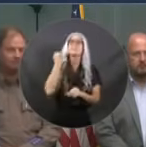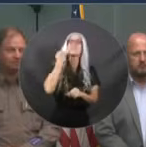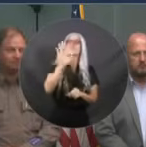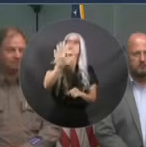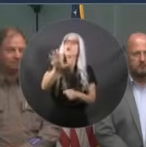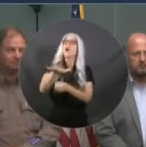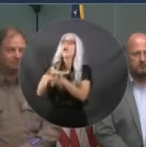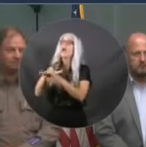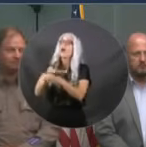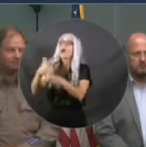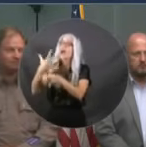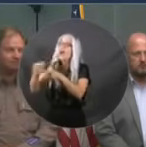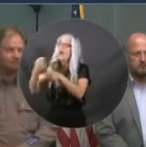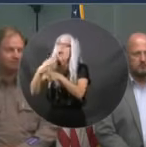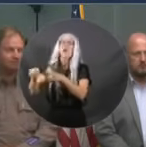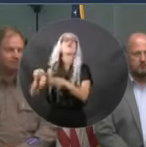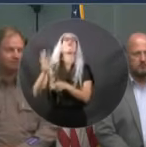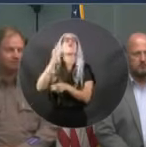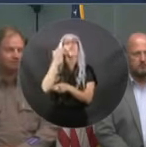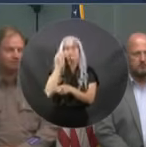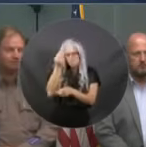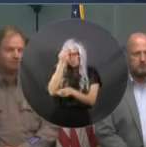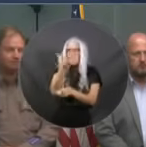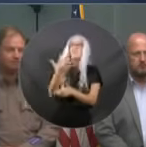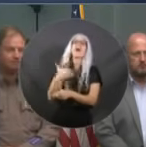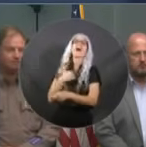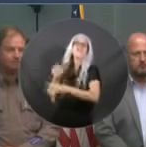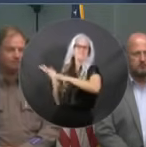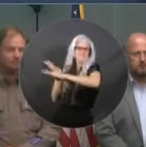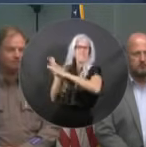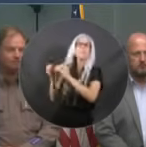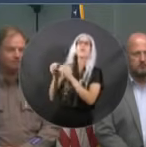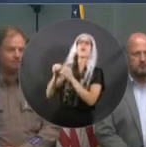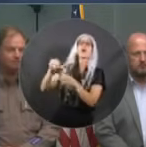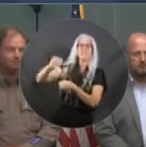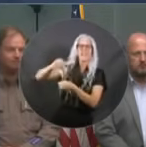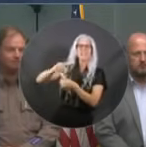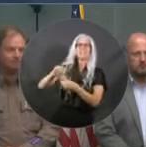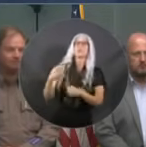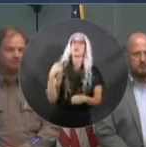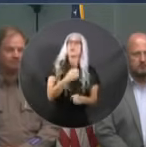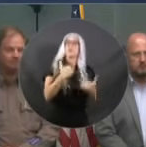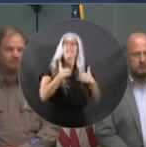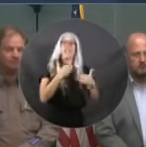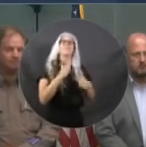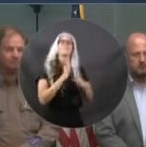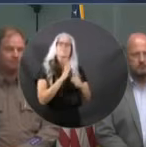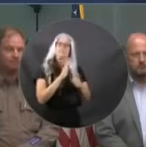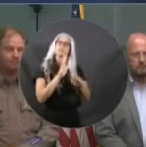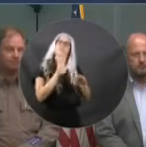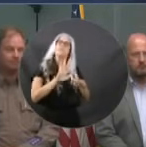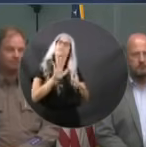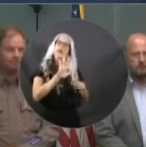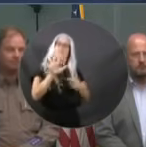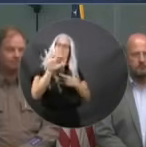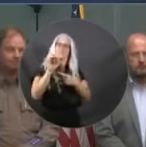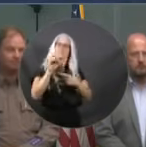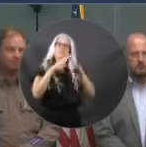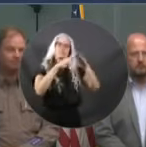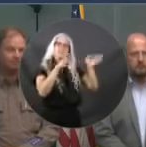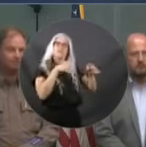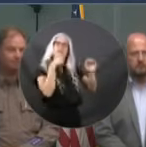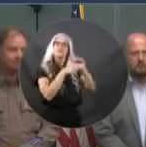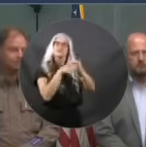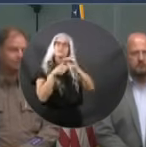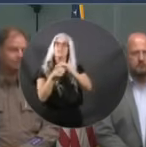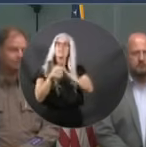shelters throughout the state that are open. In every county that has any type of evacuation notice does then